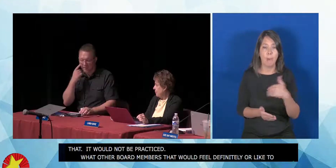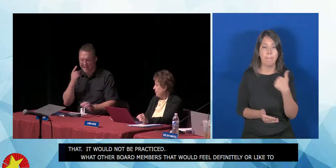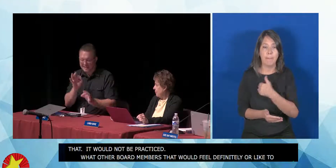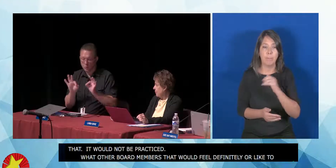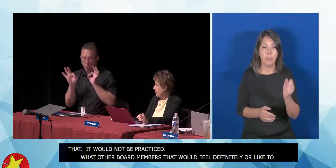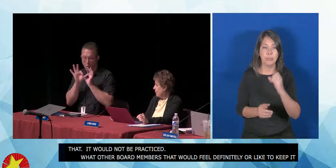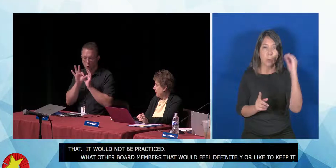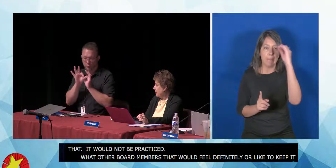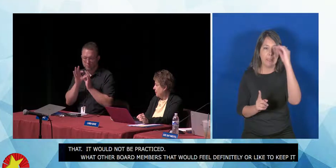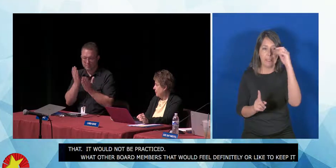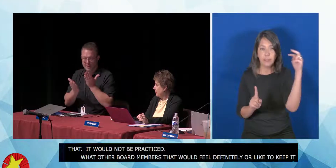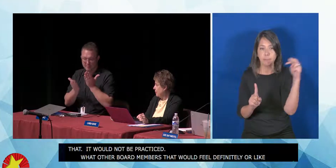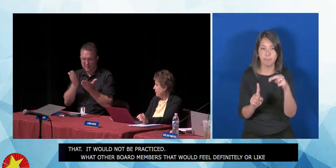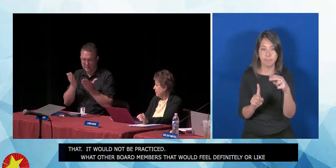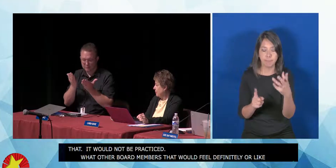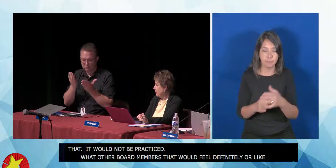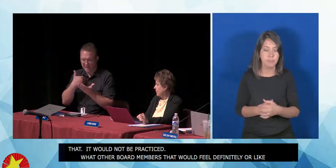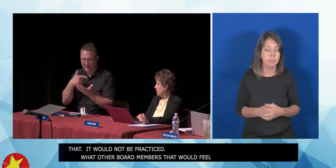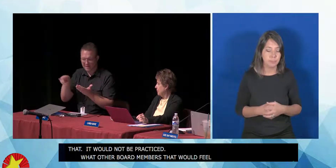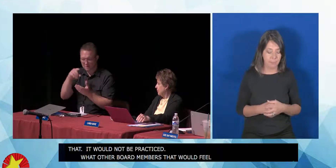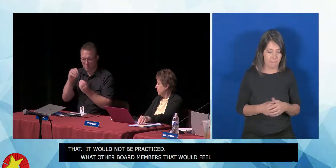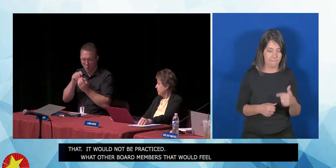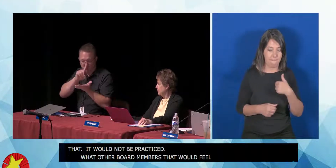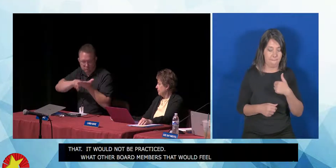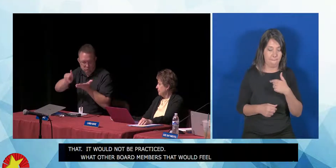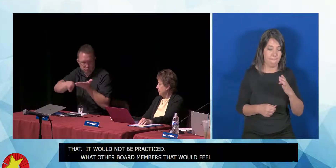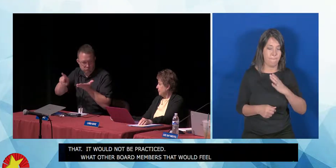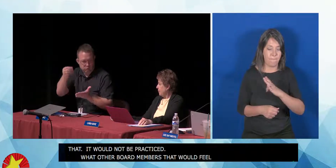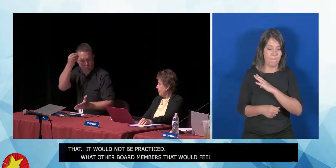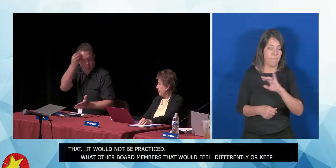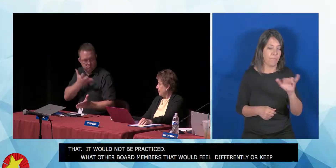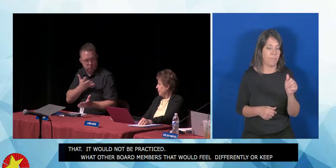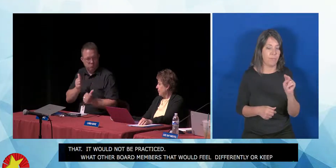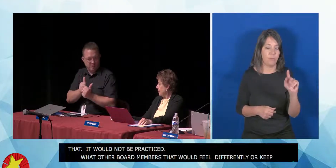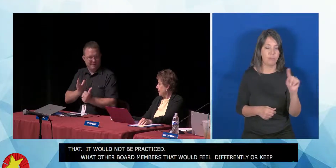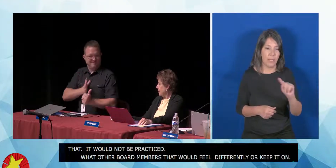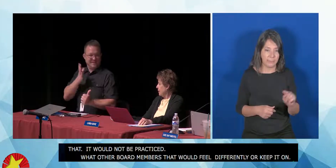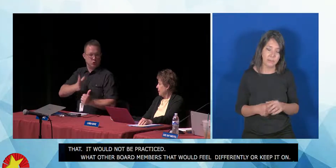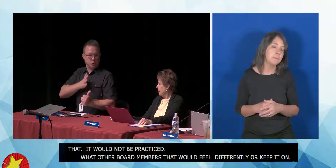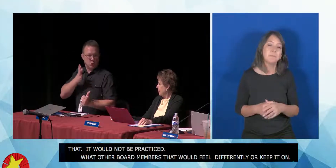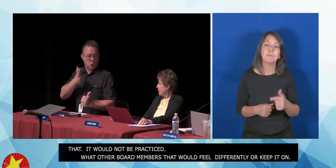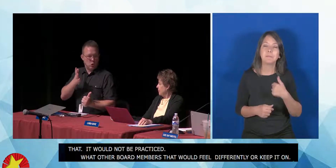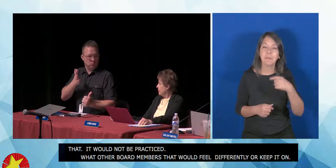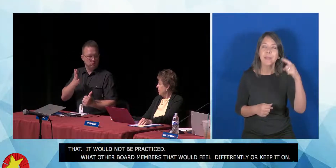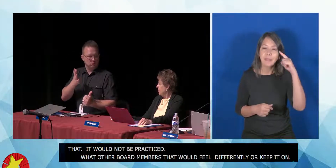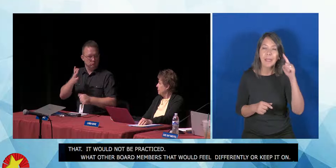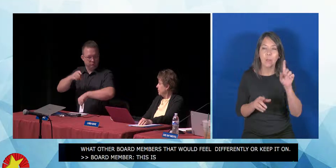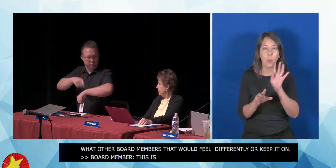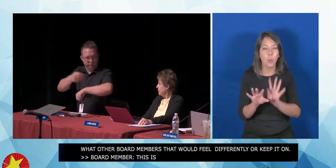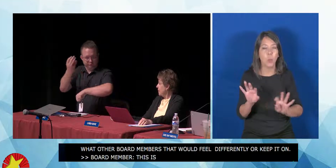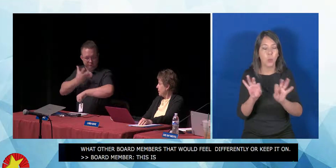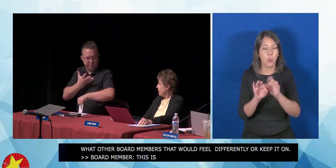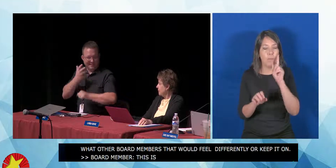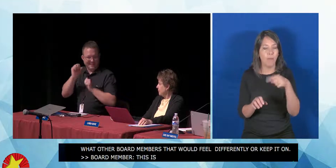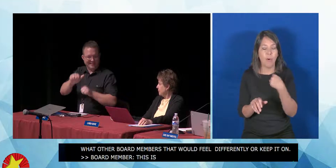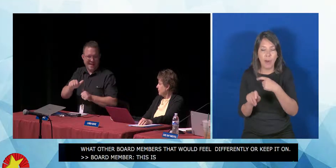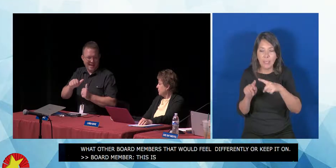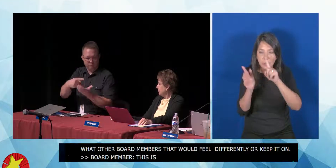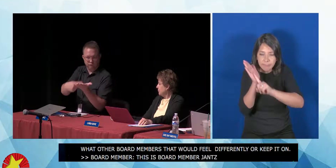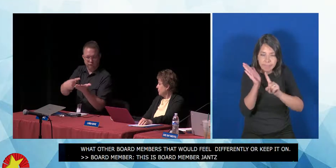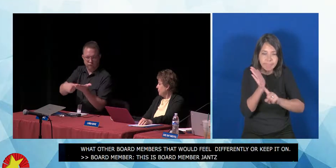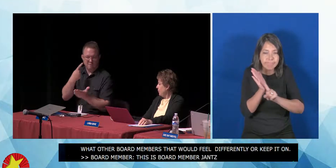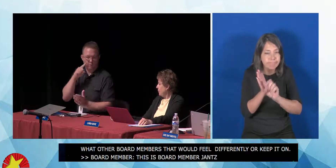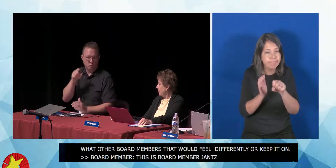This is Board Member Chance. I do think it is worth looking into and getting us